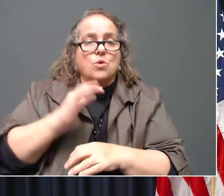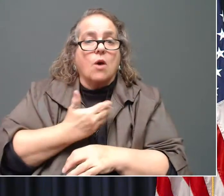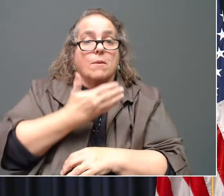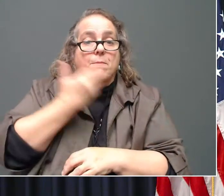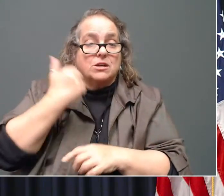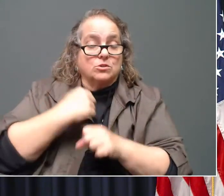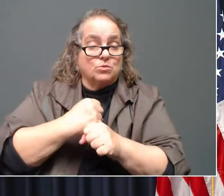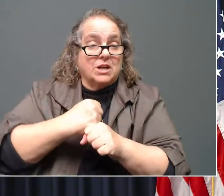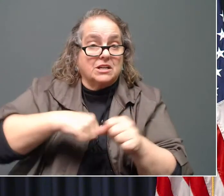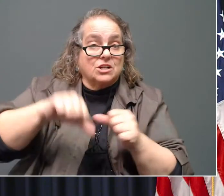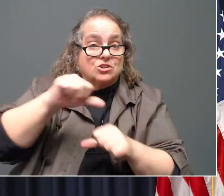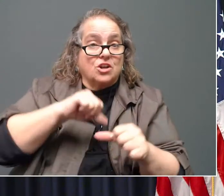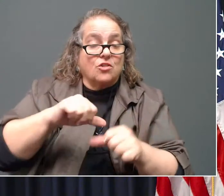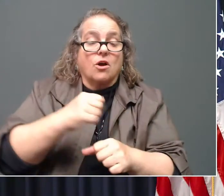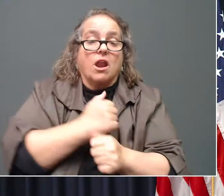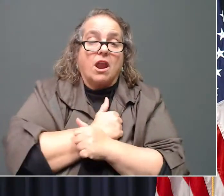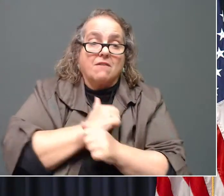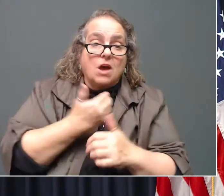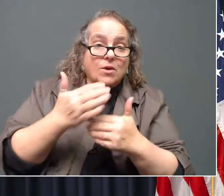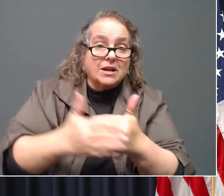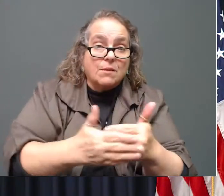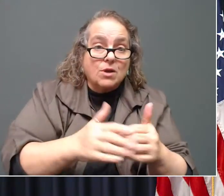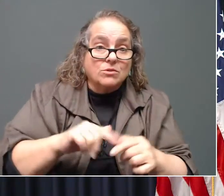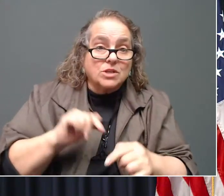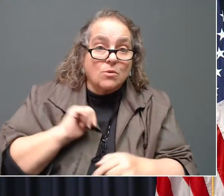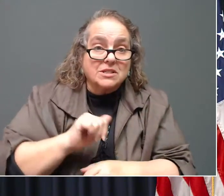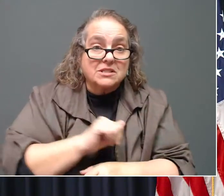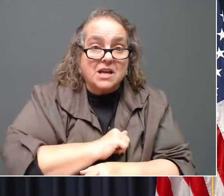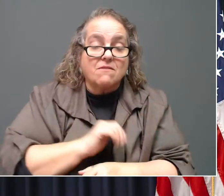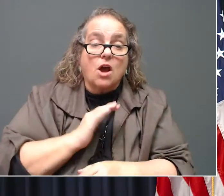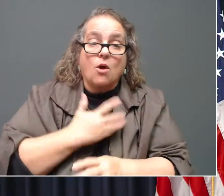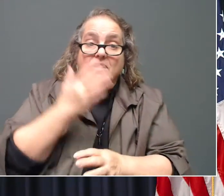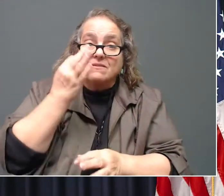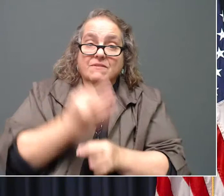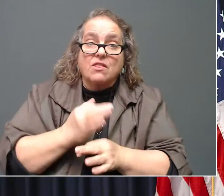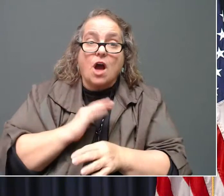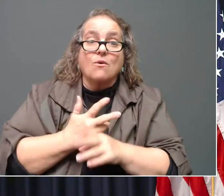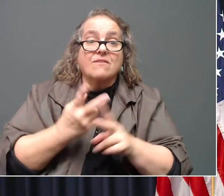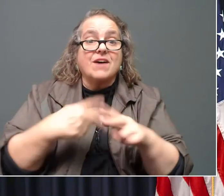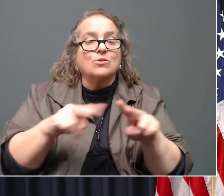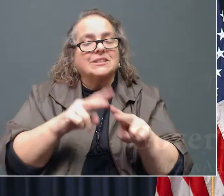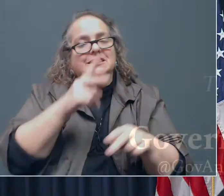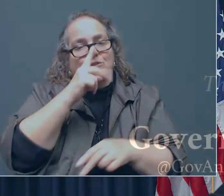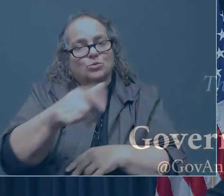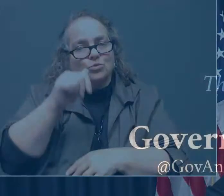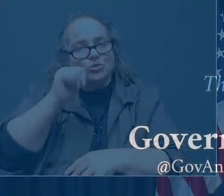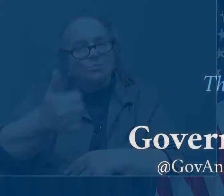loving our neighbor as ourselves, living our faith and our values. We'll see you tomorrow at 4.